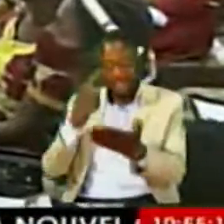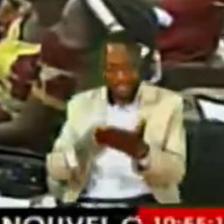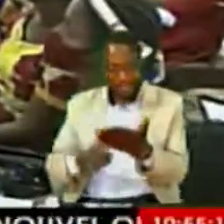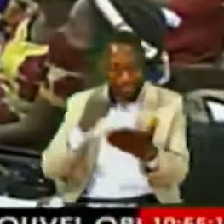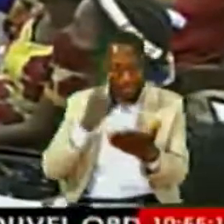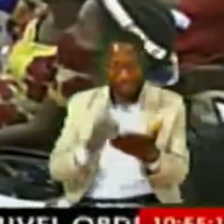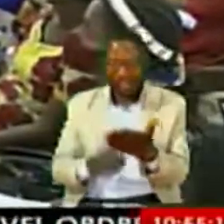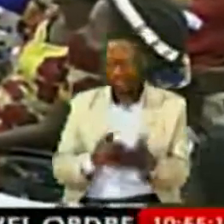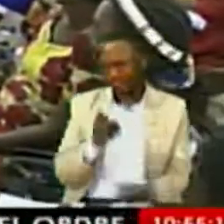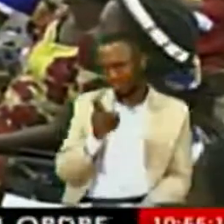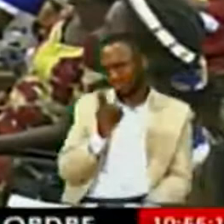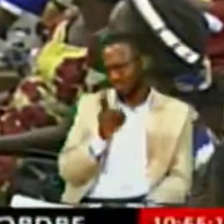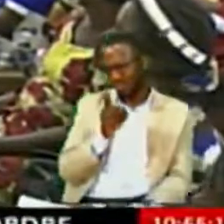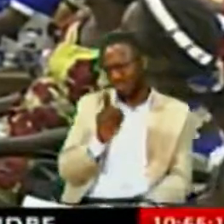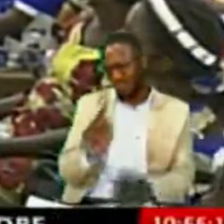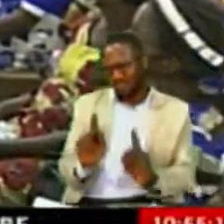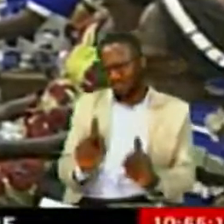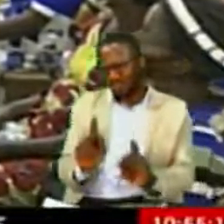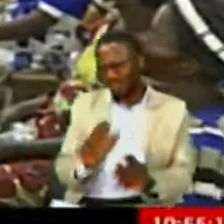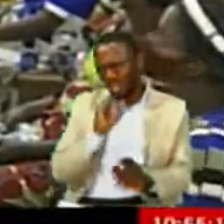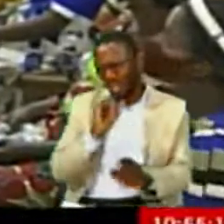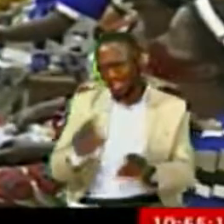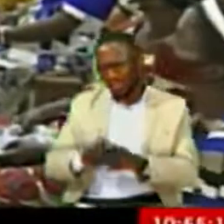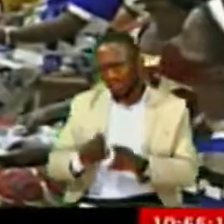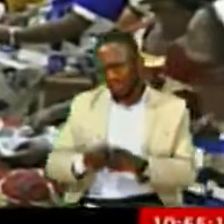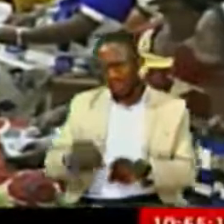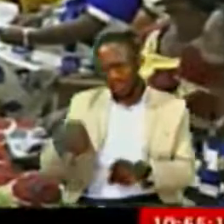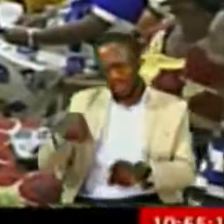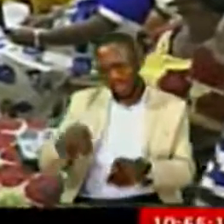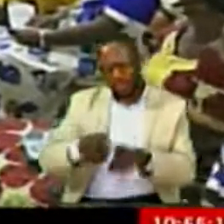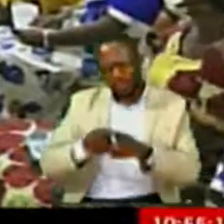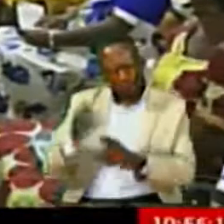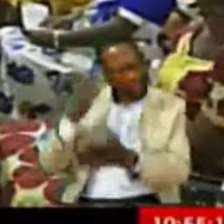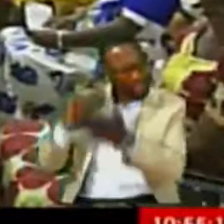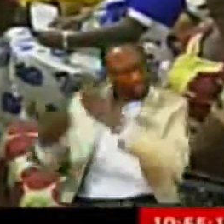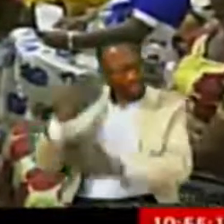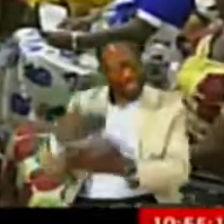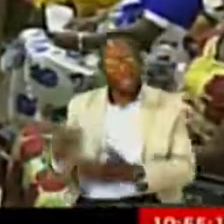Cet homme n'est pas l'homme que nous avions connu. This man is no longer the one we knew before.